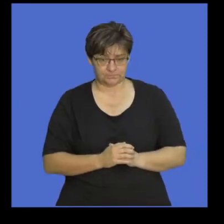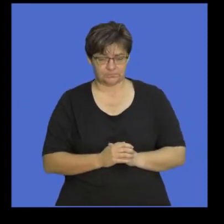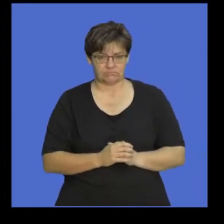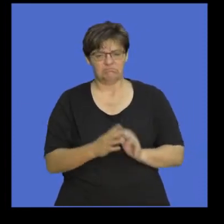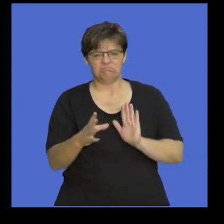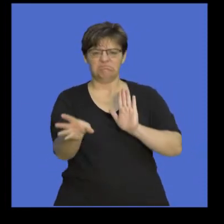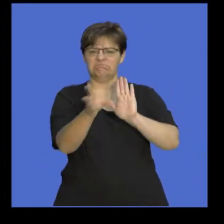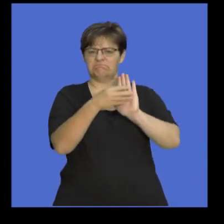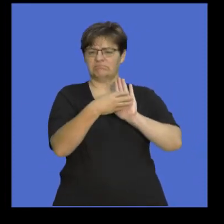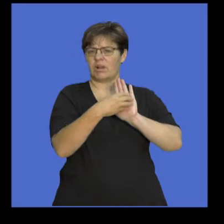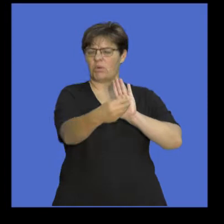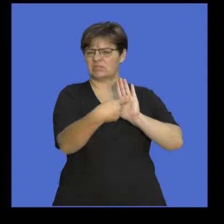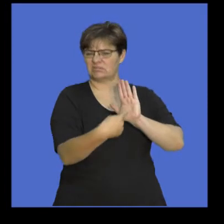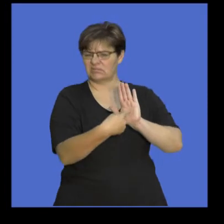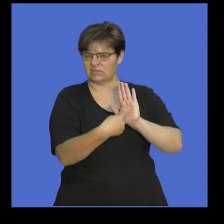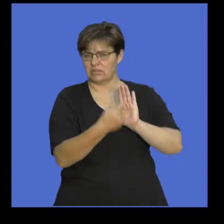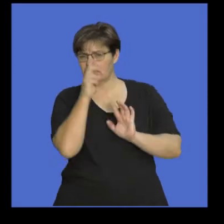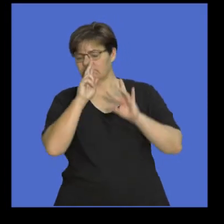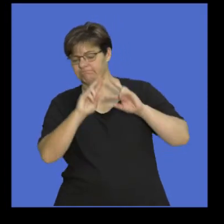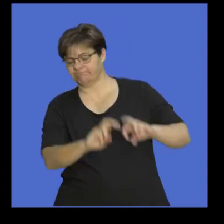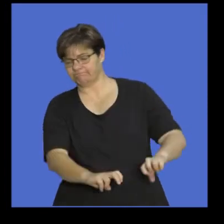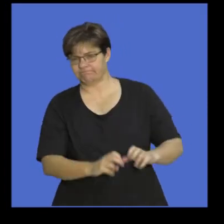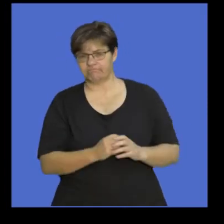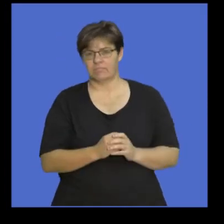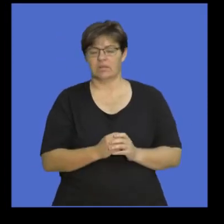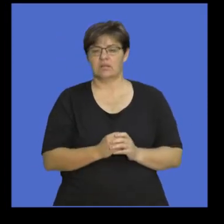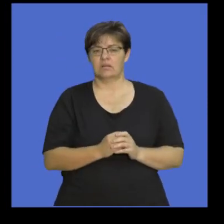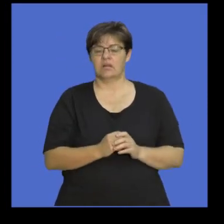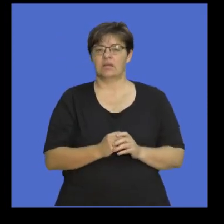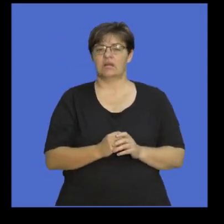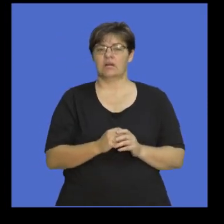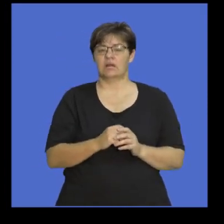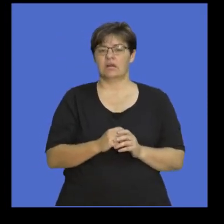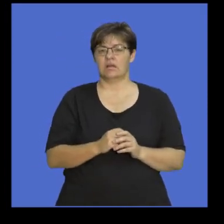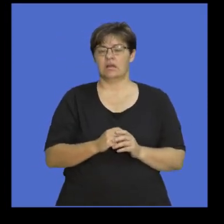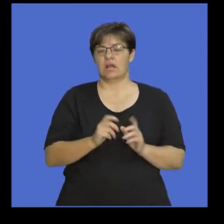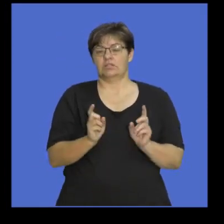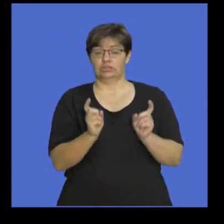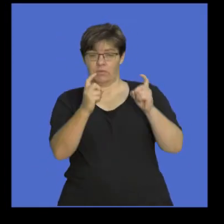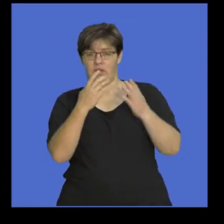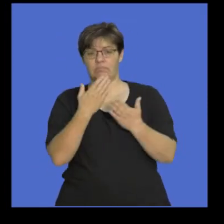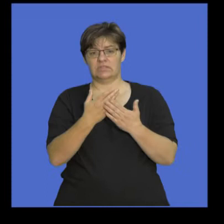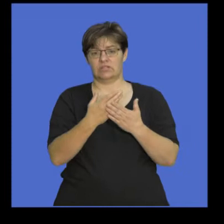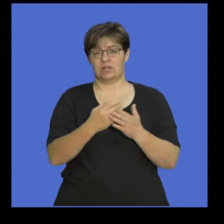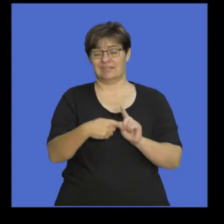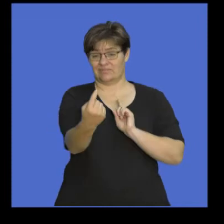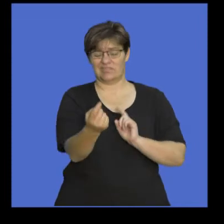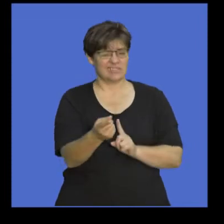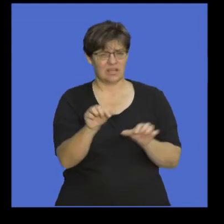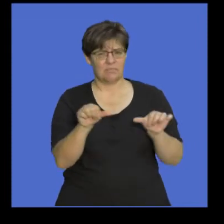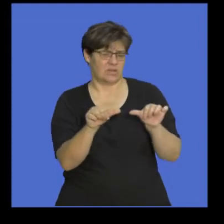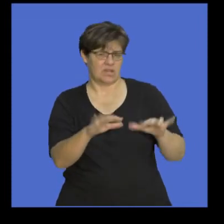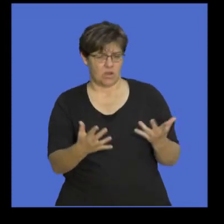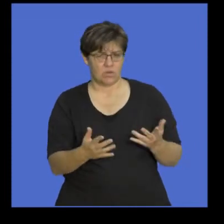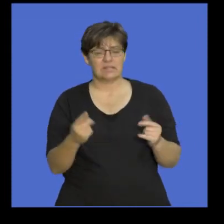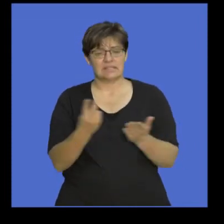use a simulation to kind of look into how exactly we measure terminal potential difference as well as,